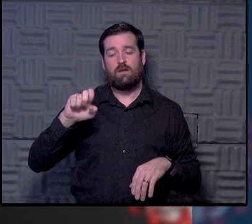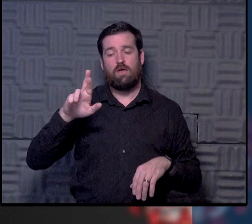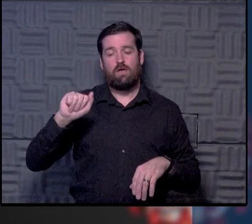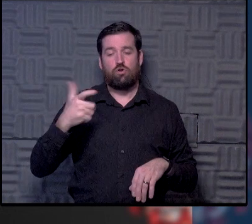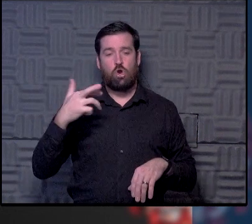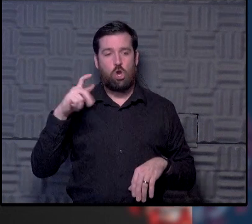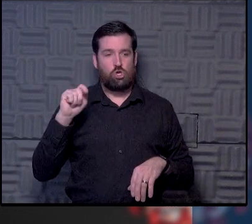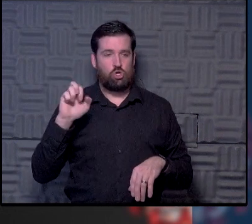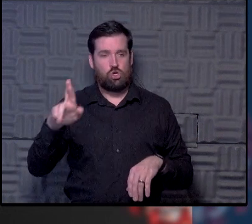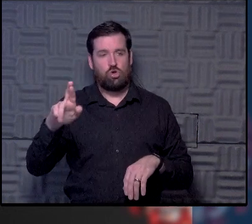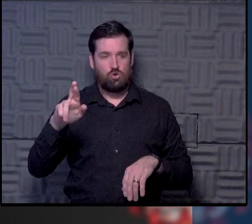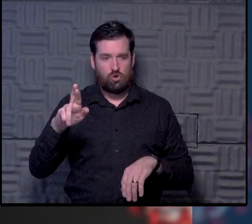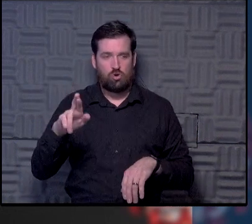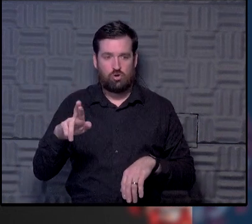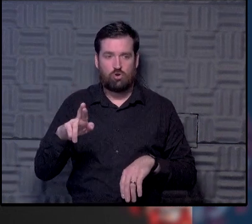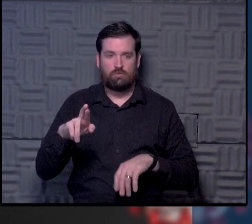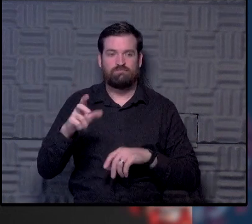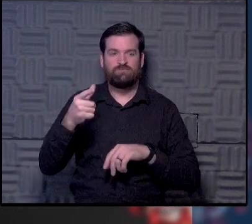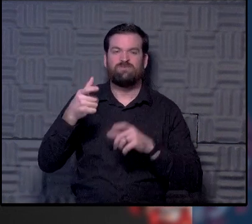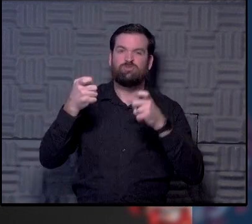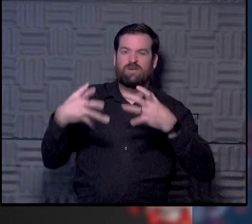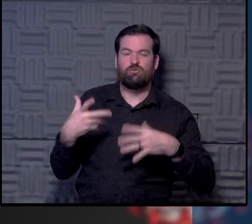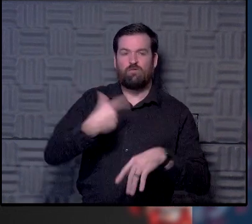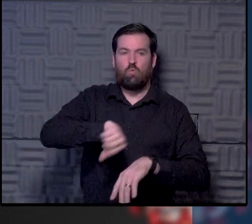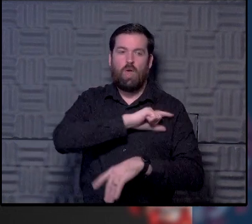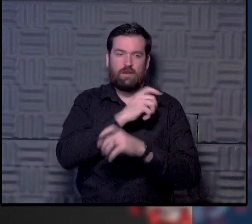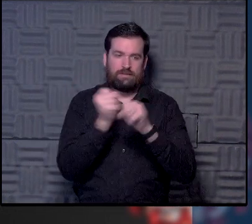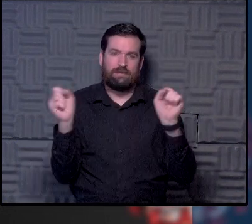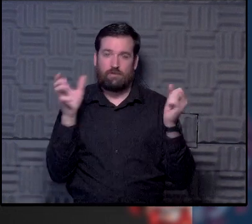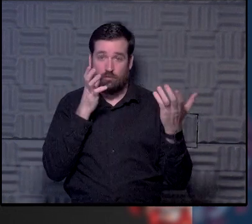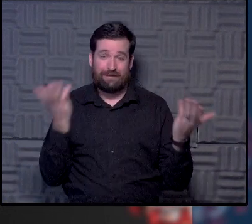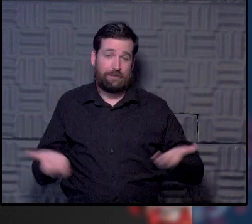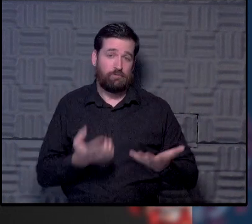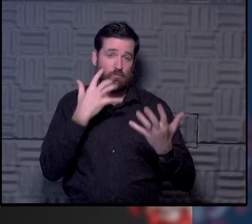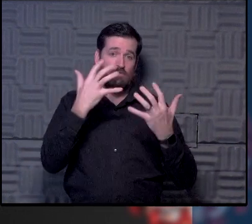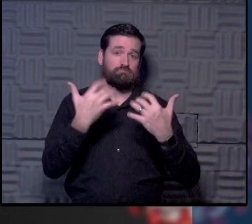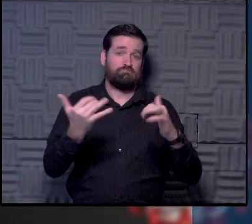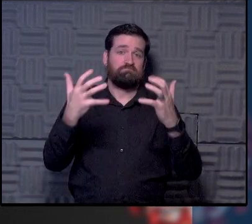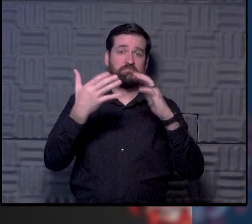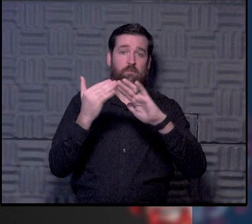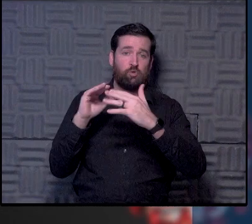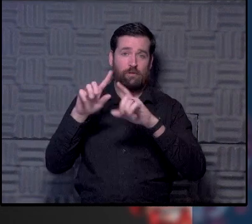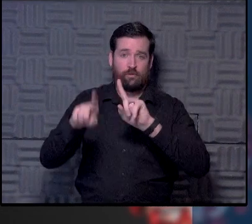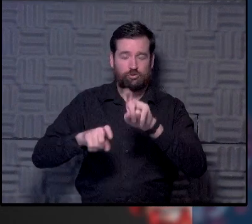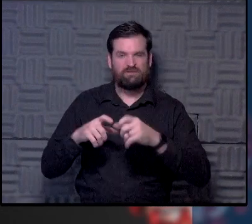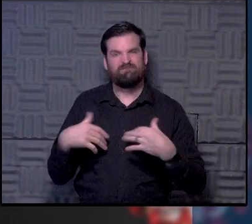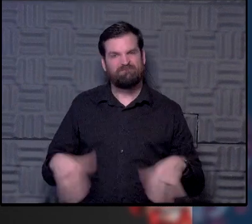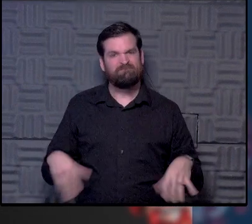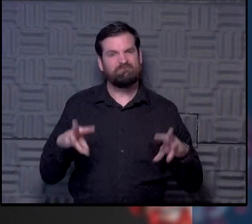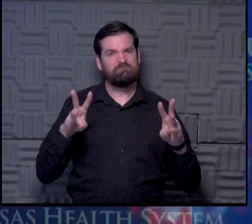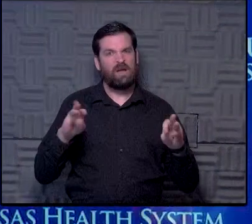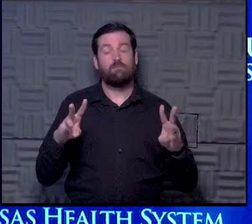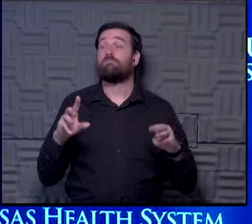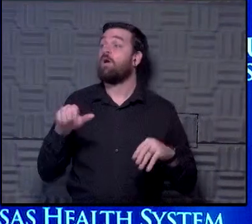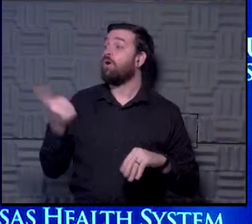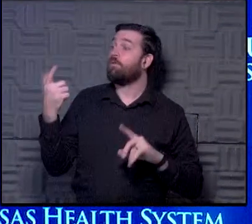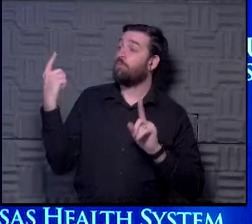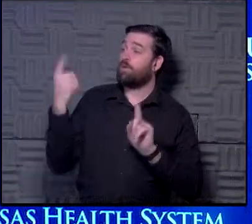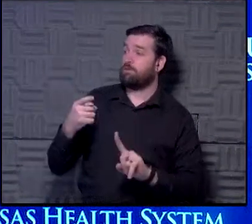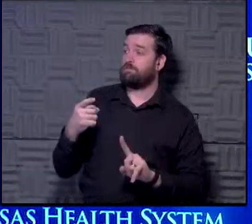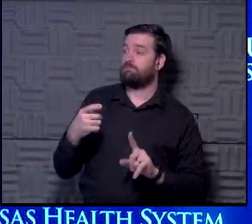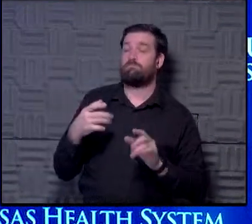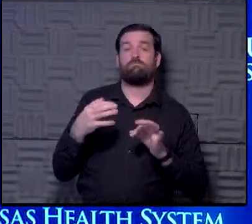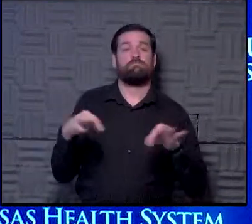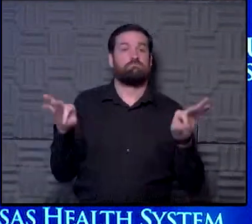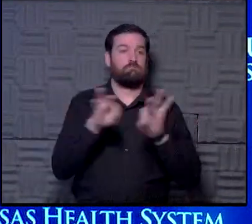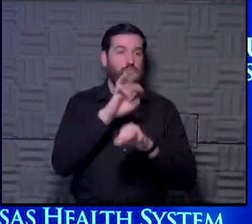Safety here at the health system, will be here to be taking community questions. Wow. Oh, a couple other points. There's also an